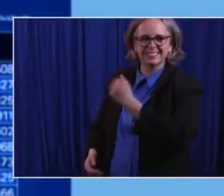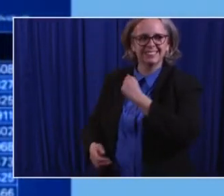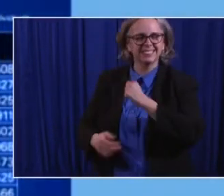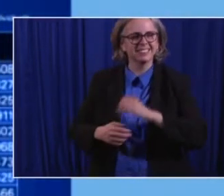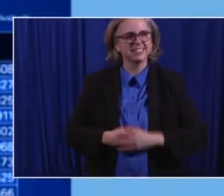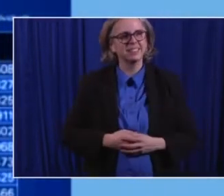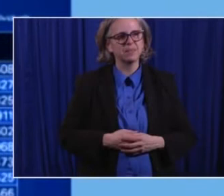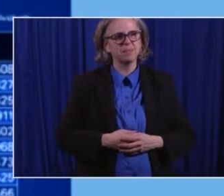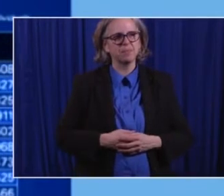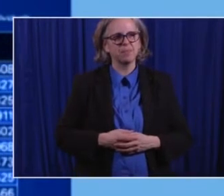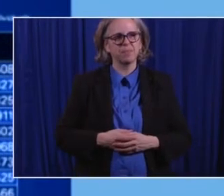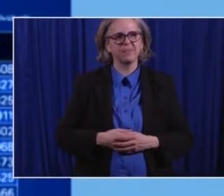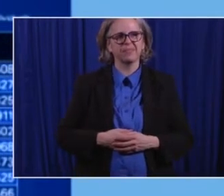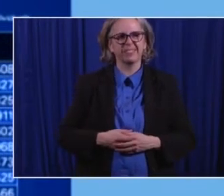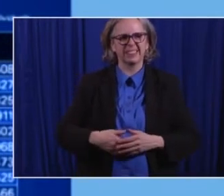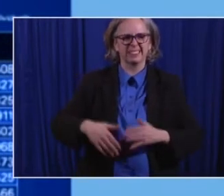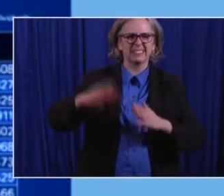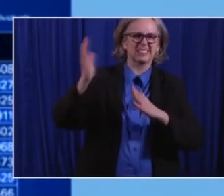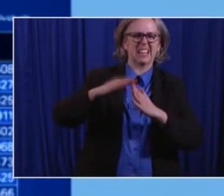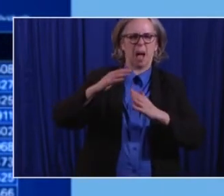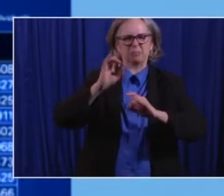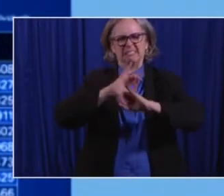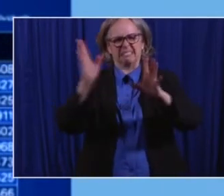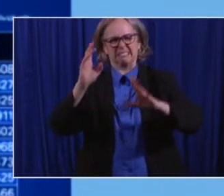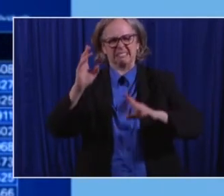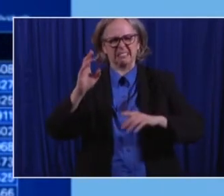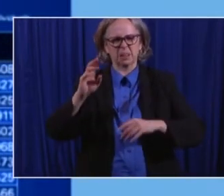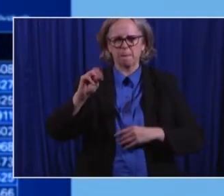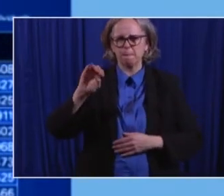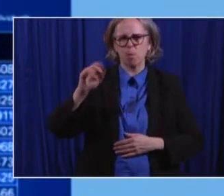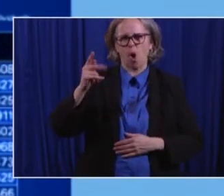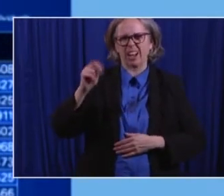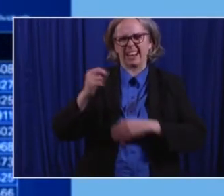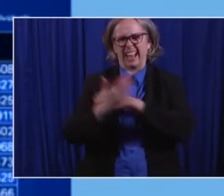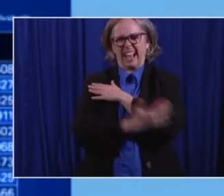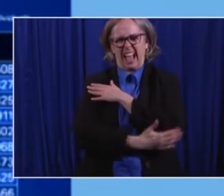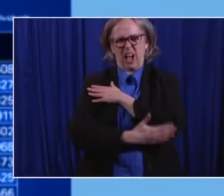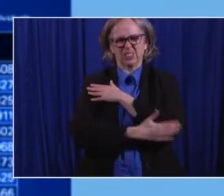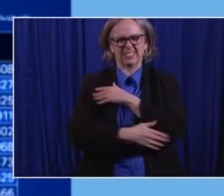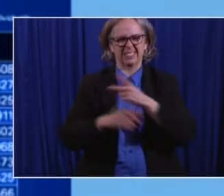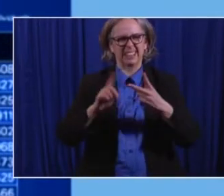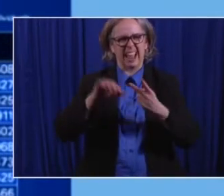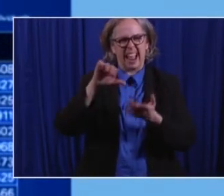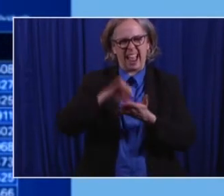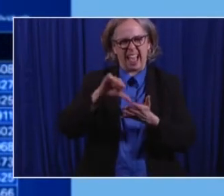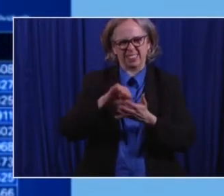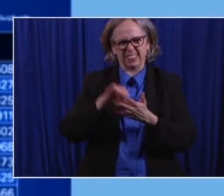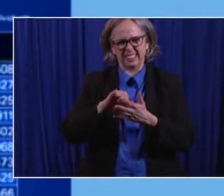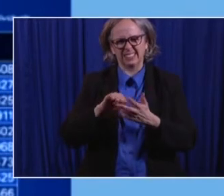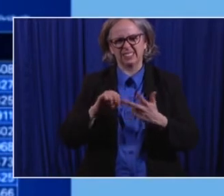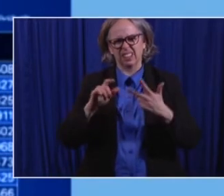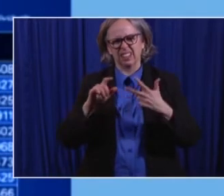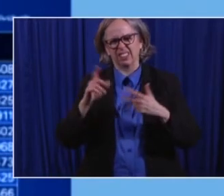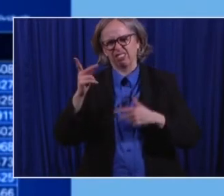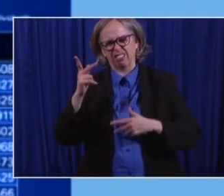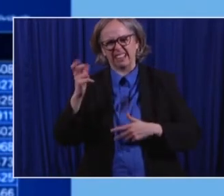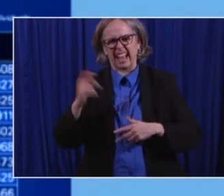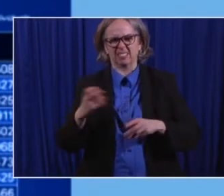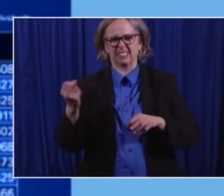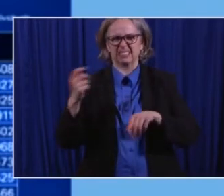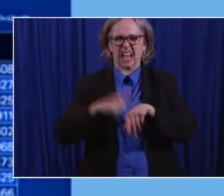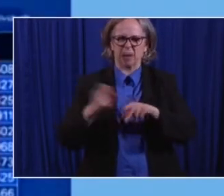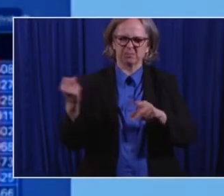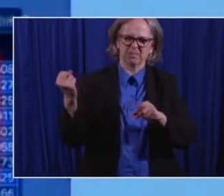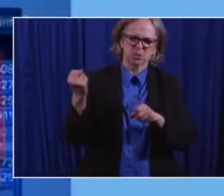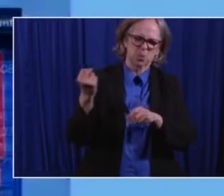And these are our top ones. Our top one is now Morgan County and then Athens, and they're at about 3.5 times the high incidence level. Eric, let's go to the next one.